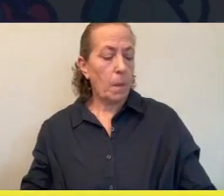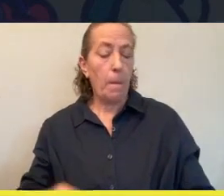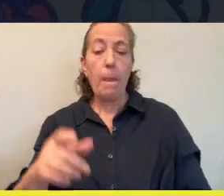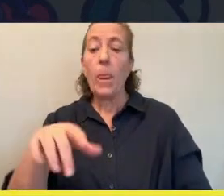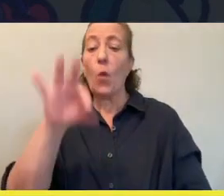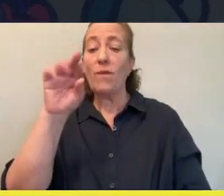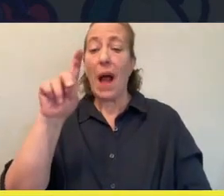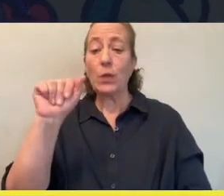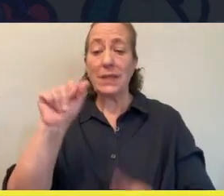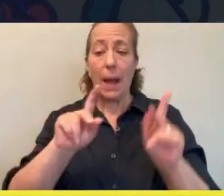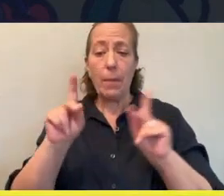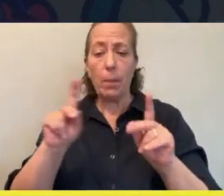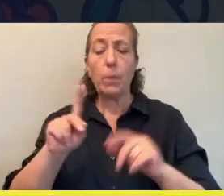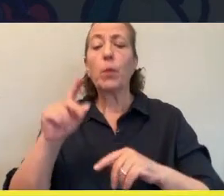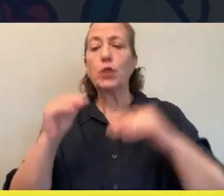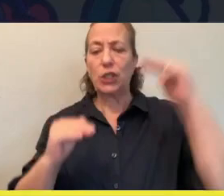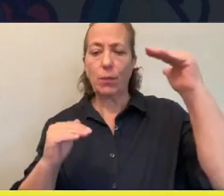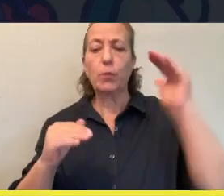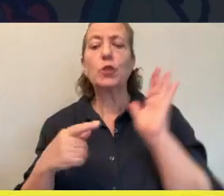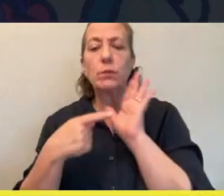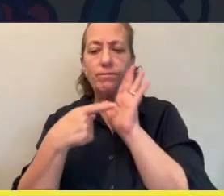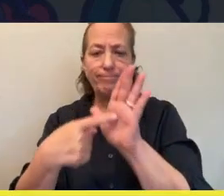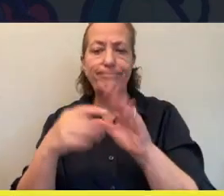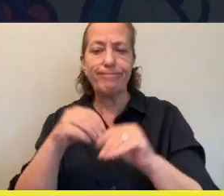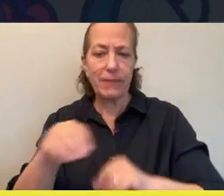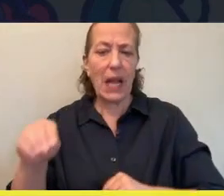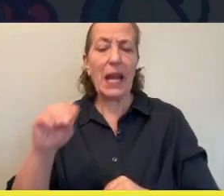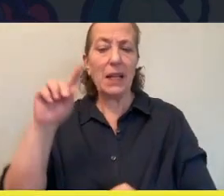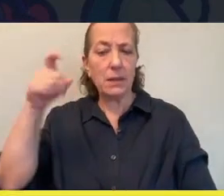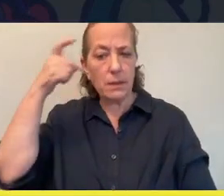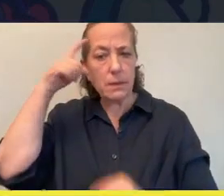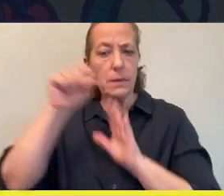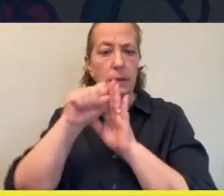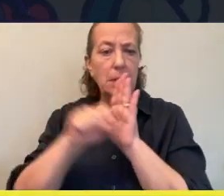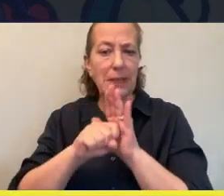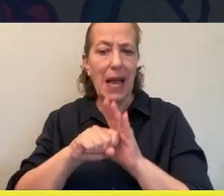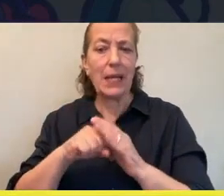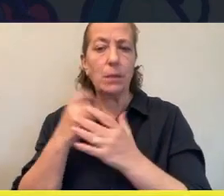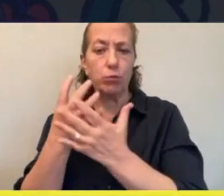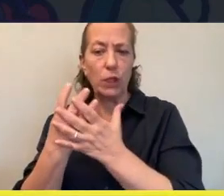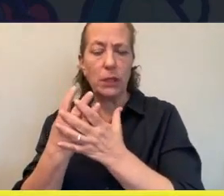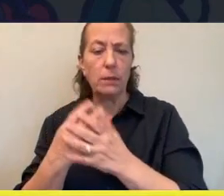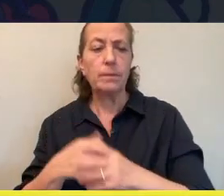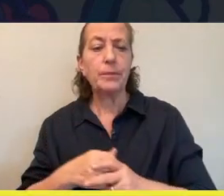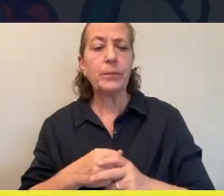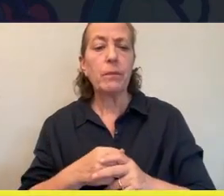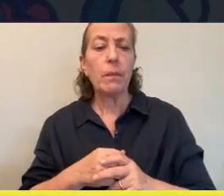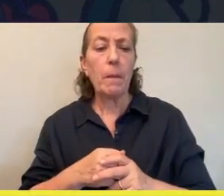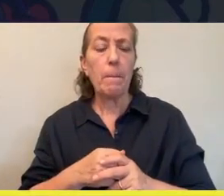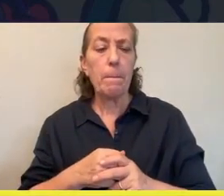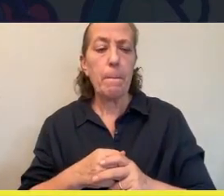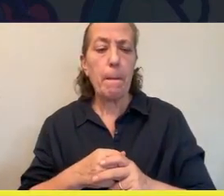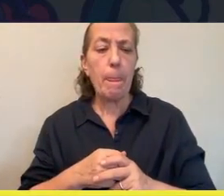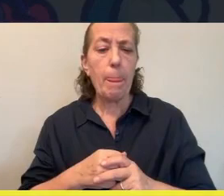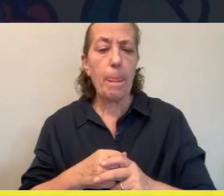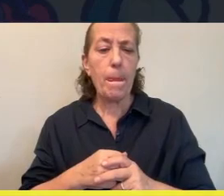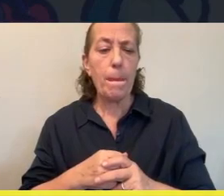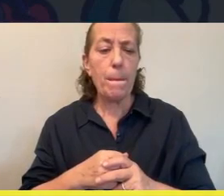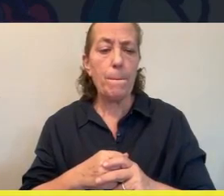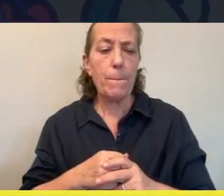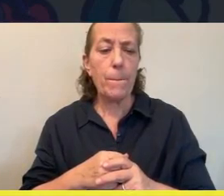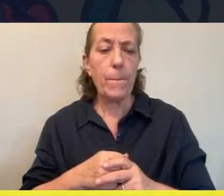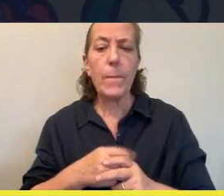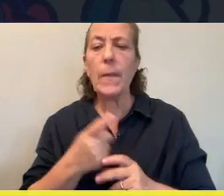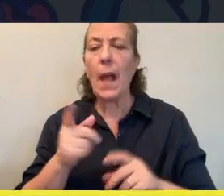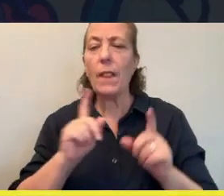disproportionately incarcerated in state and federal prisons relative to non-disabled people. So as we've heard, there are different estimates of